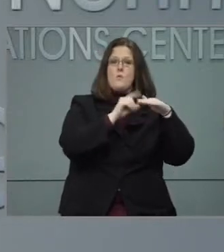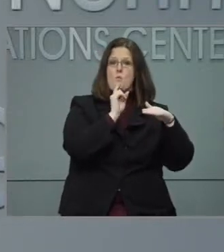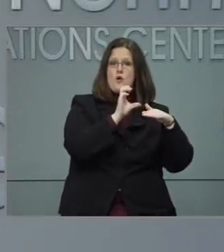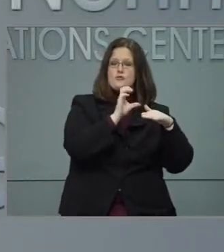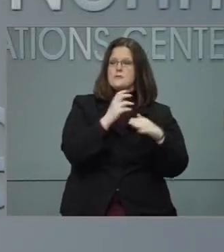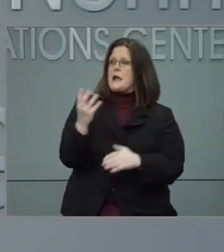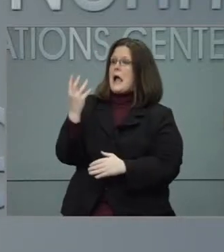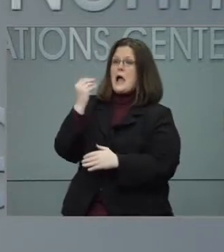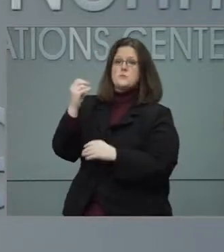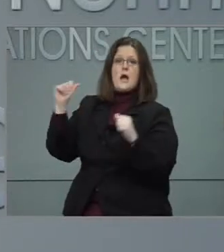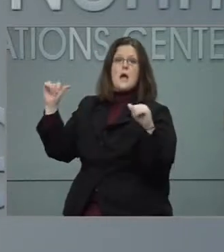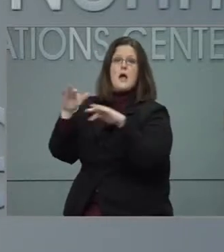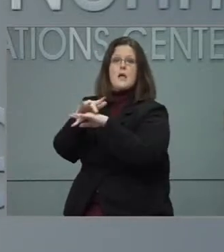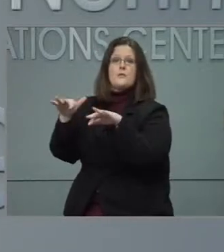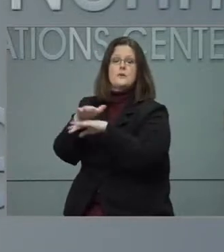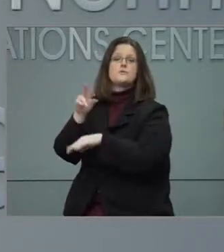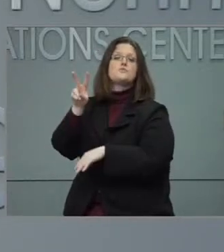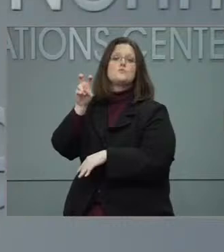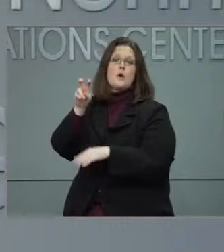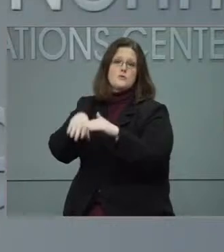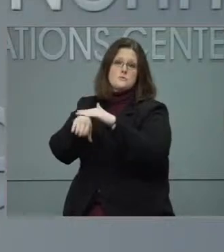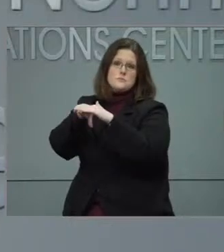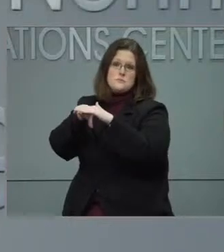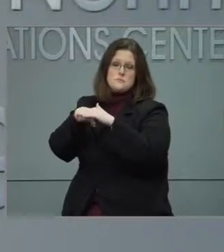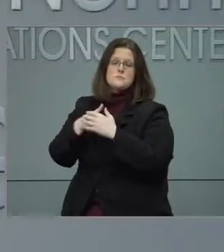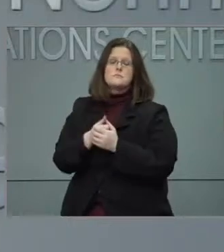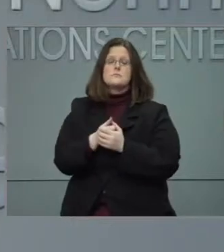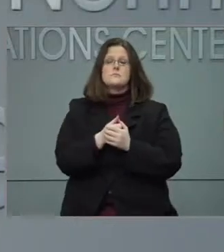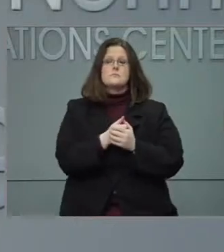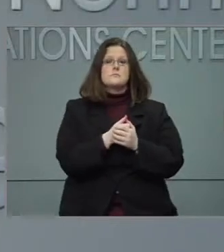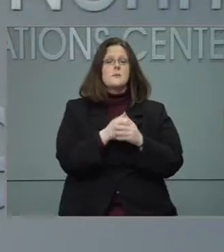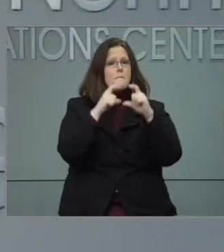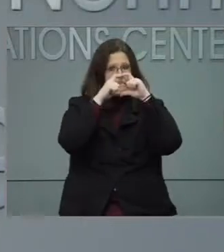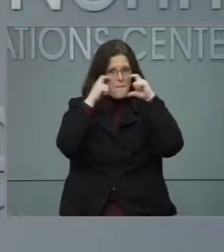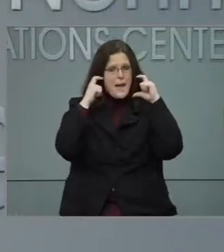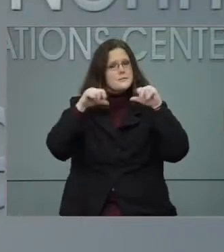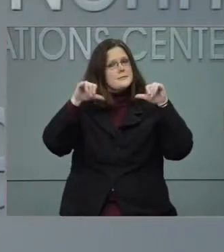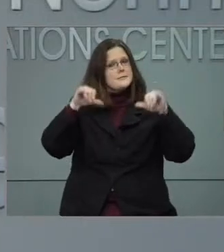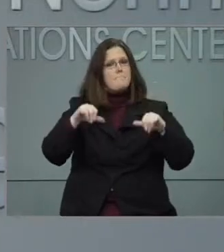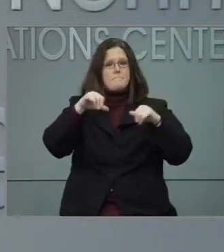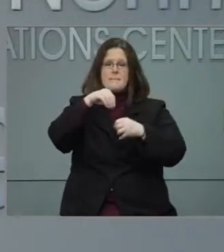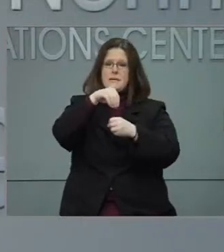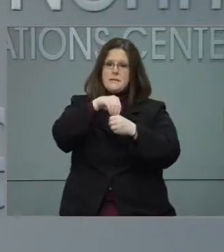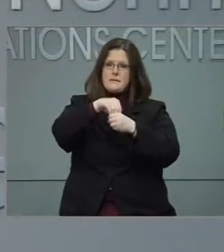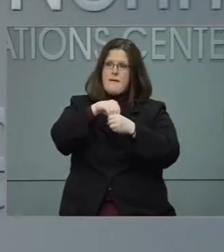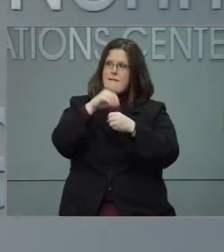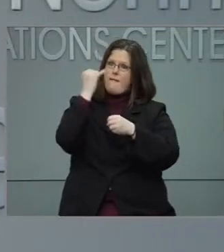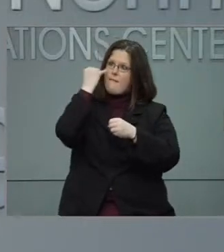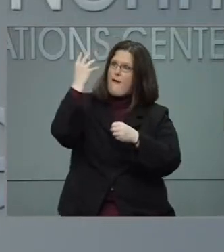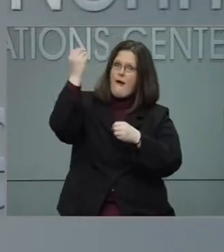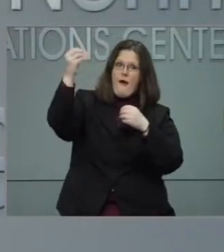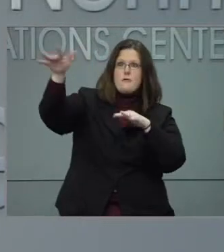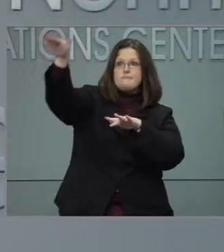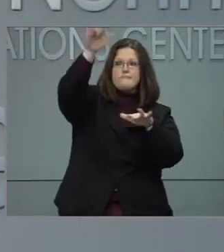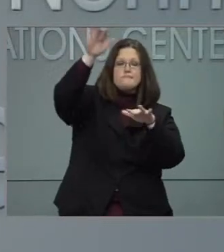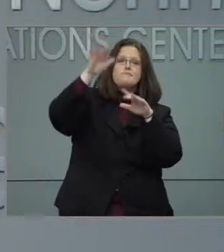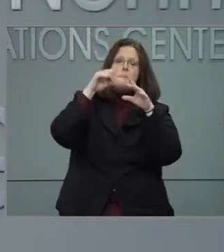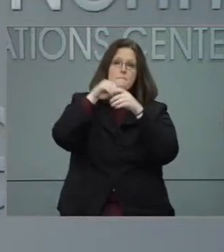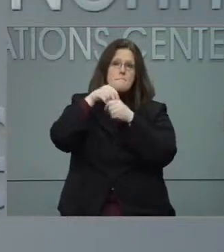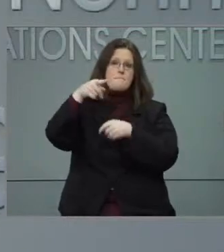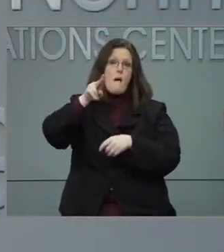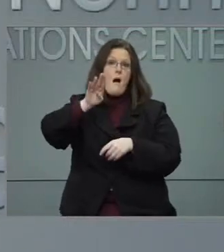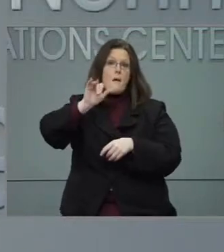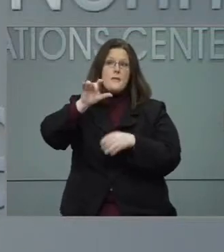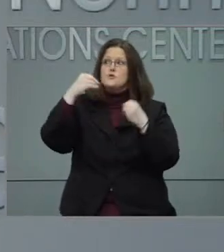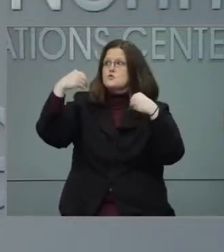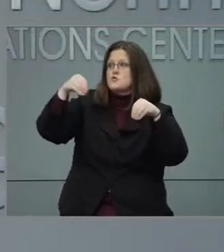outdoors. Masks will continue to be required indoors in public places, since this virus still can